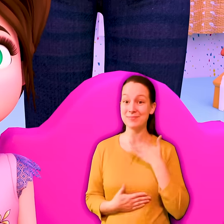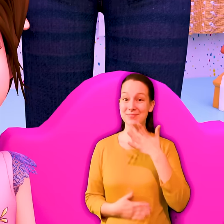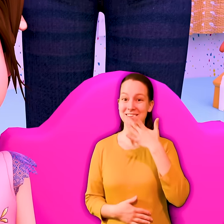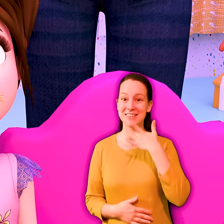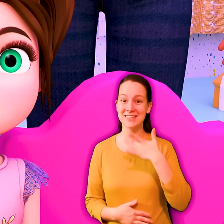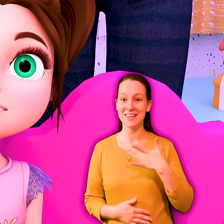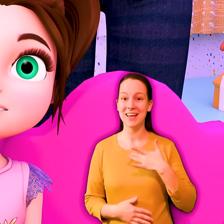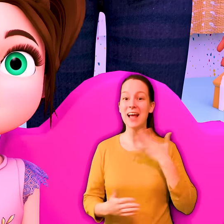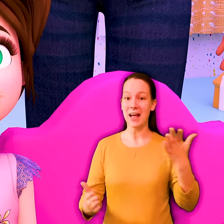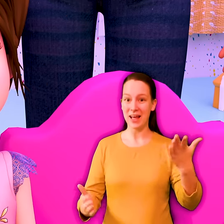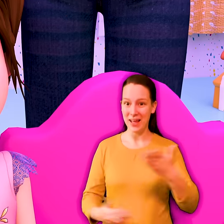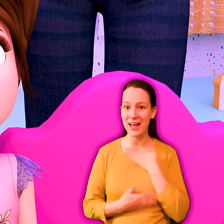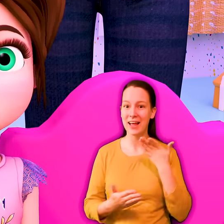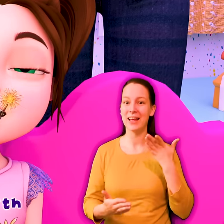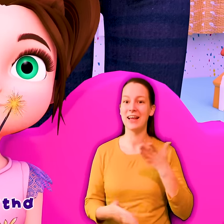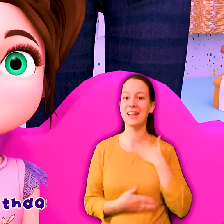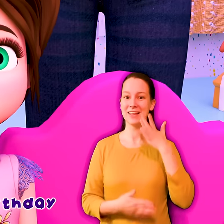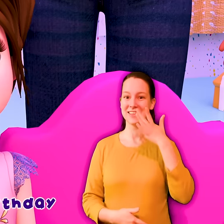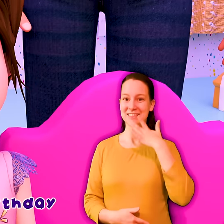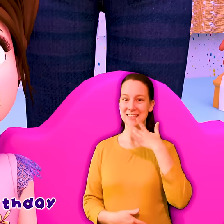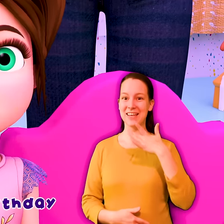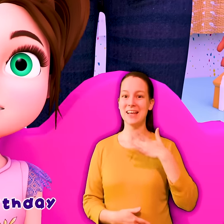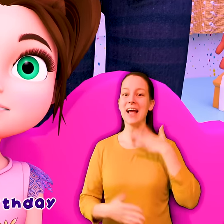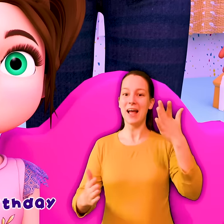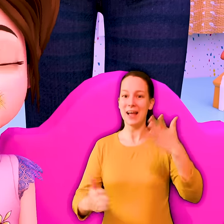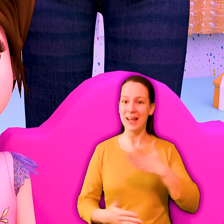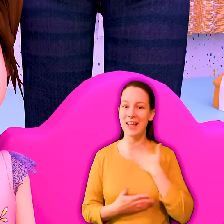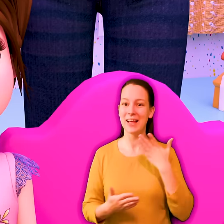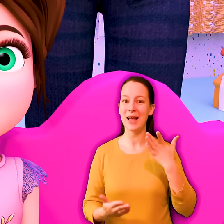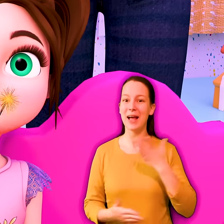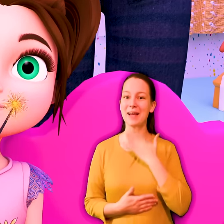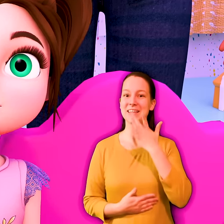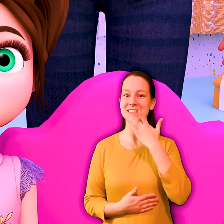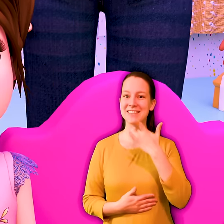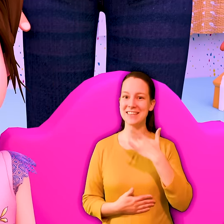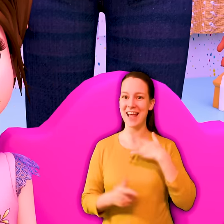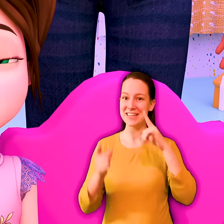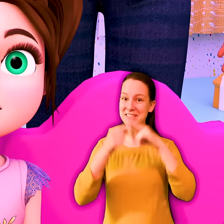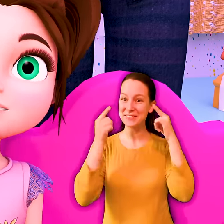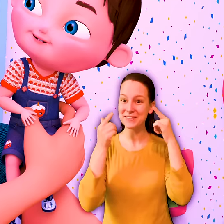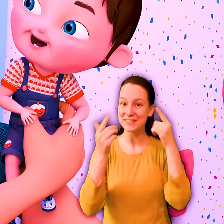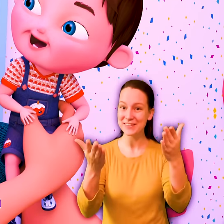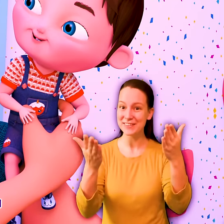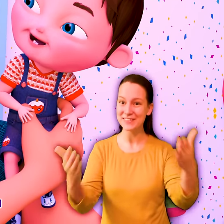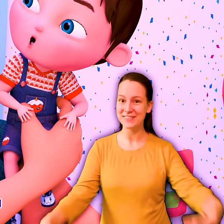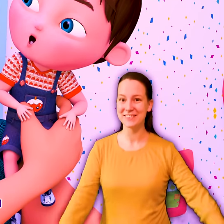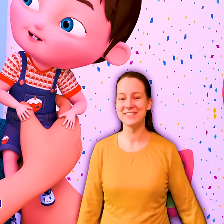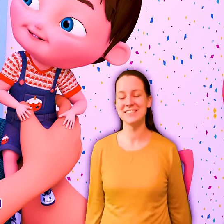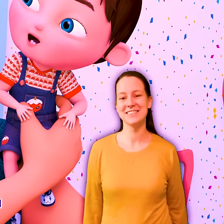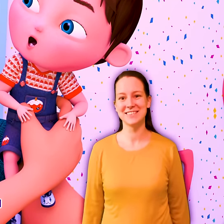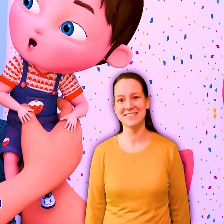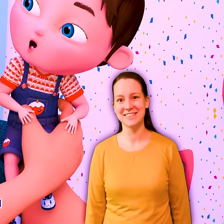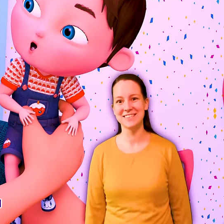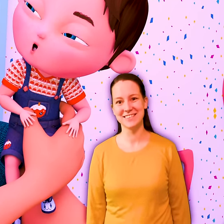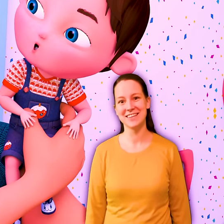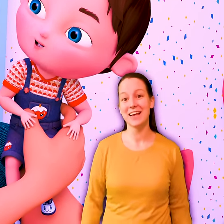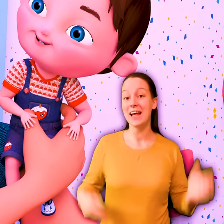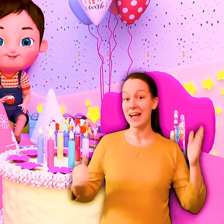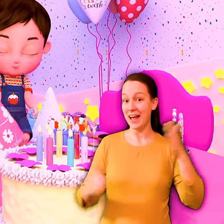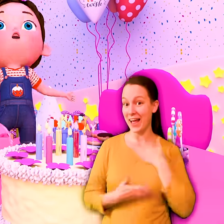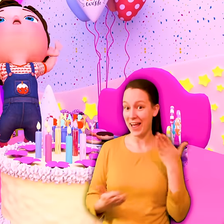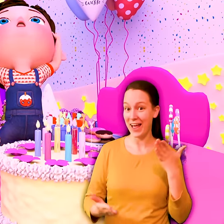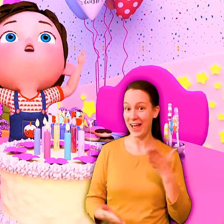happy birthday happy birthday happy birthday to you